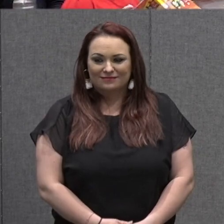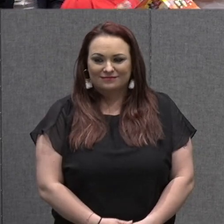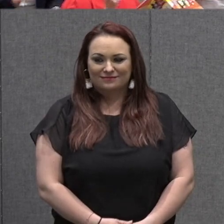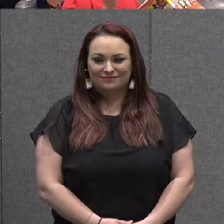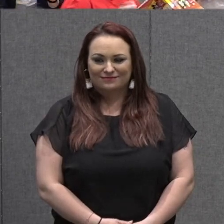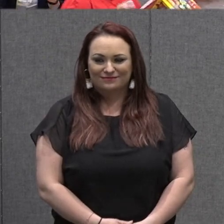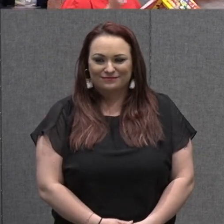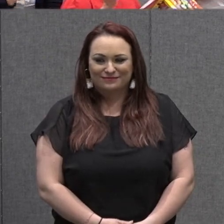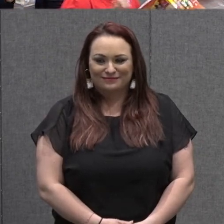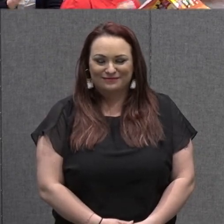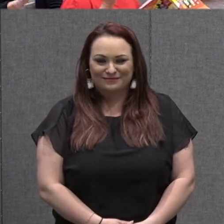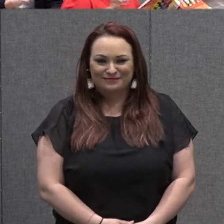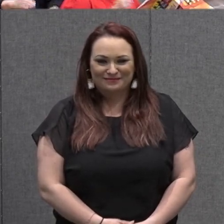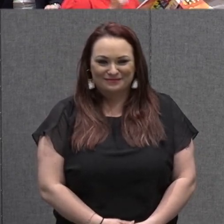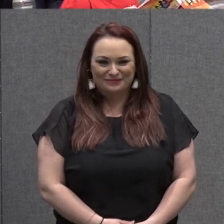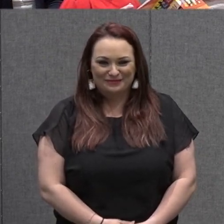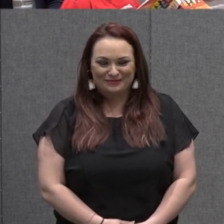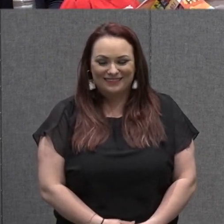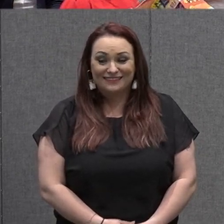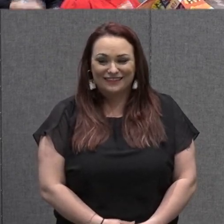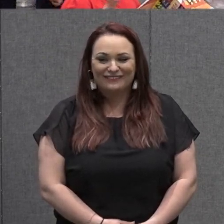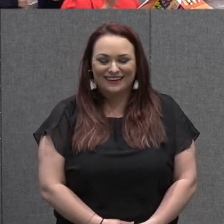friends.